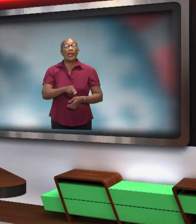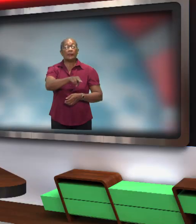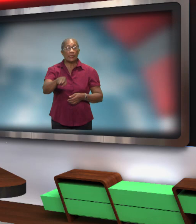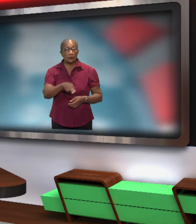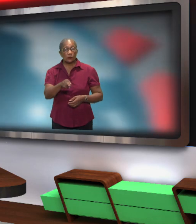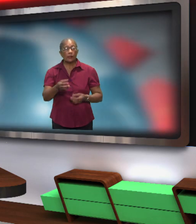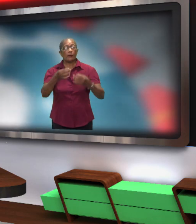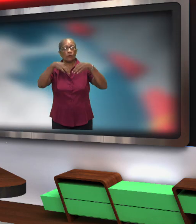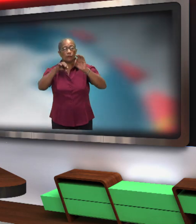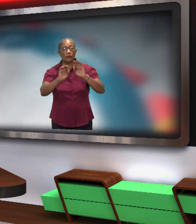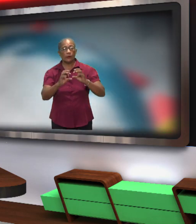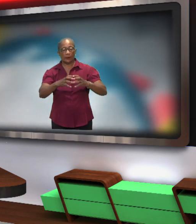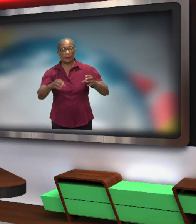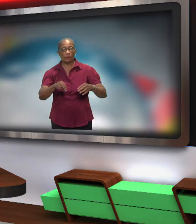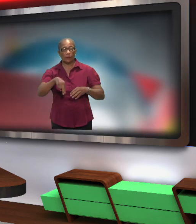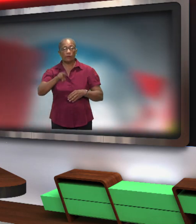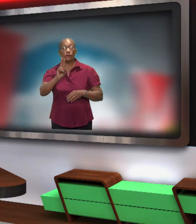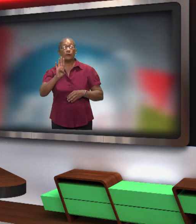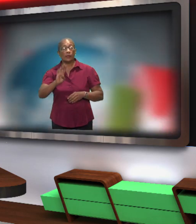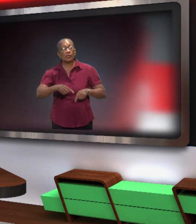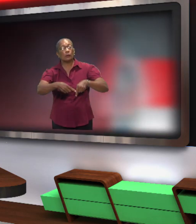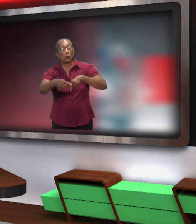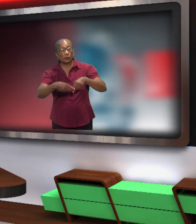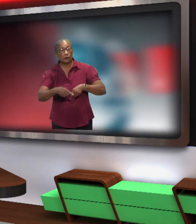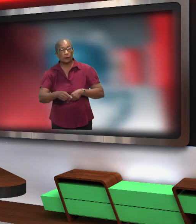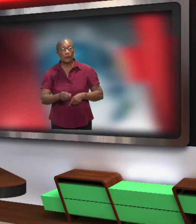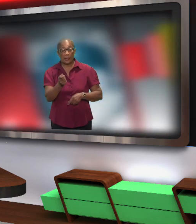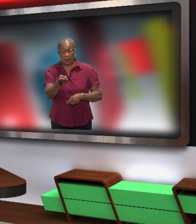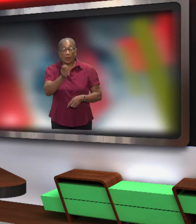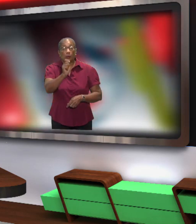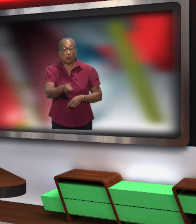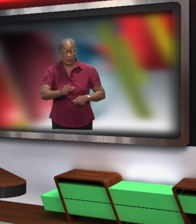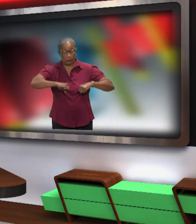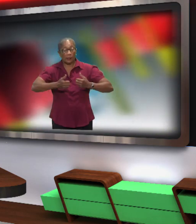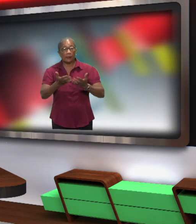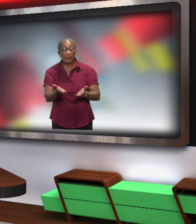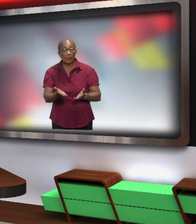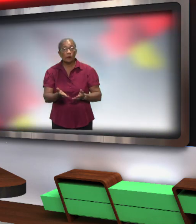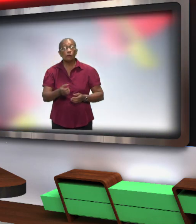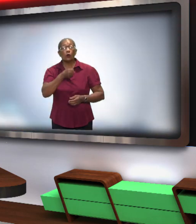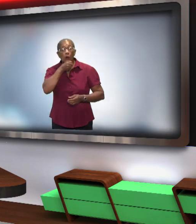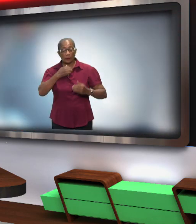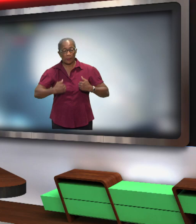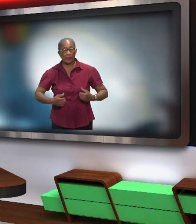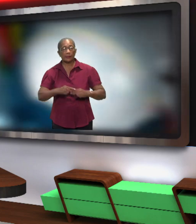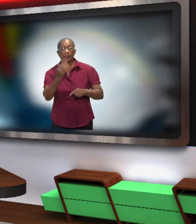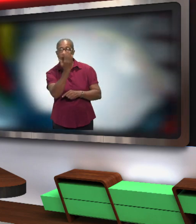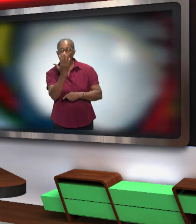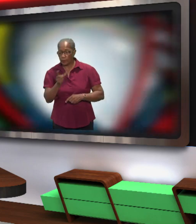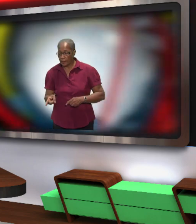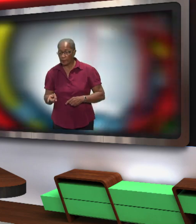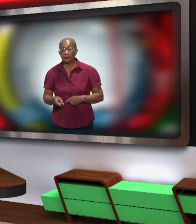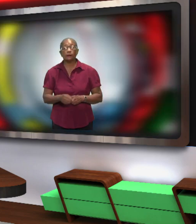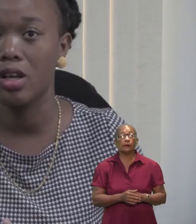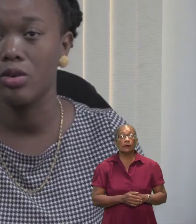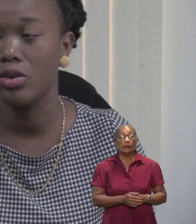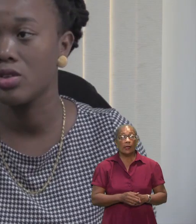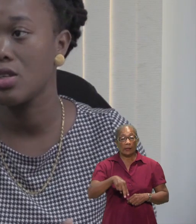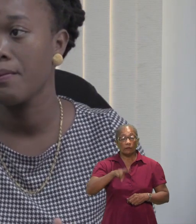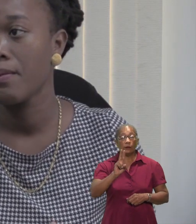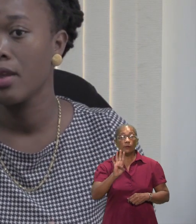The National Transport Company, NVB, will shortly be offering bus passes for senior citizens and students.